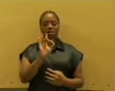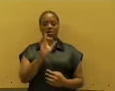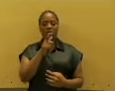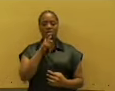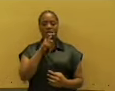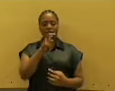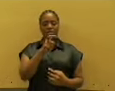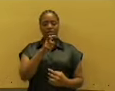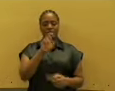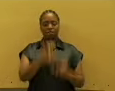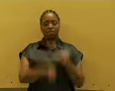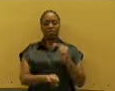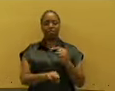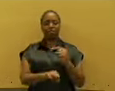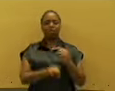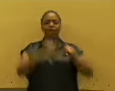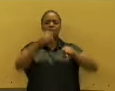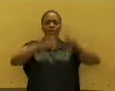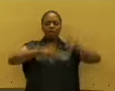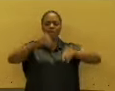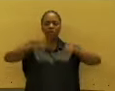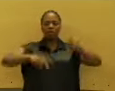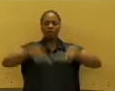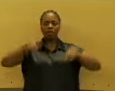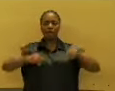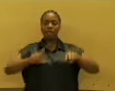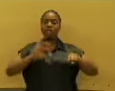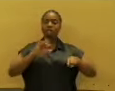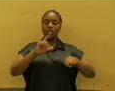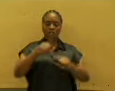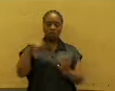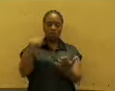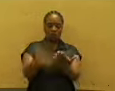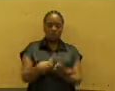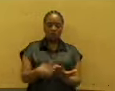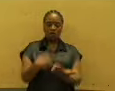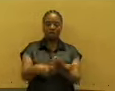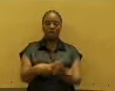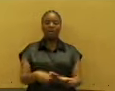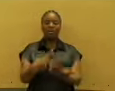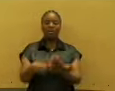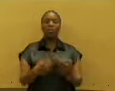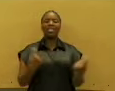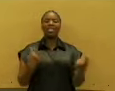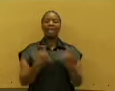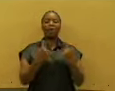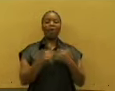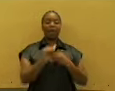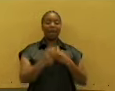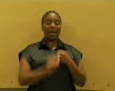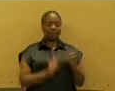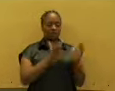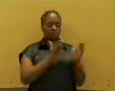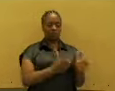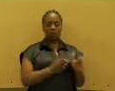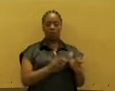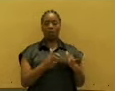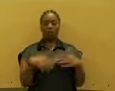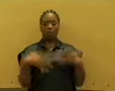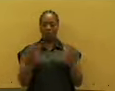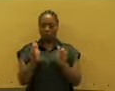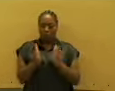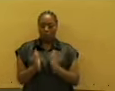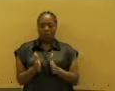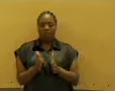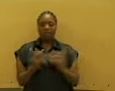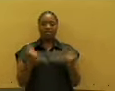that these differences that we talk about on a regular basis seem to only be celebrated in specific times. And when we think back